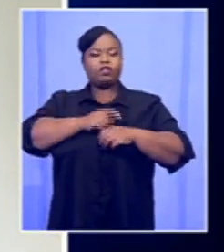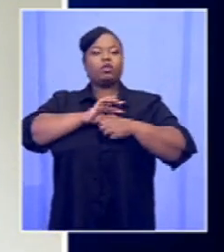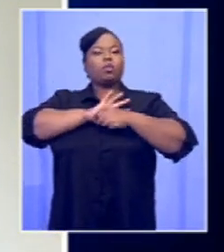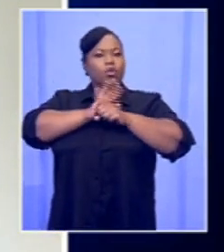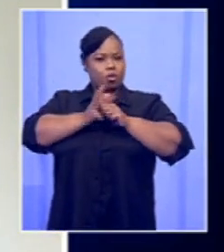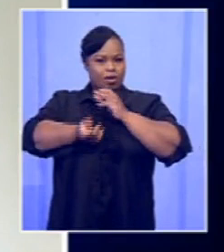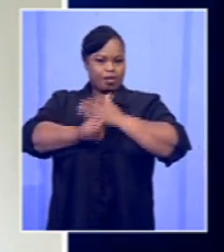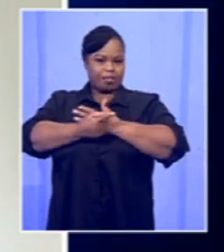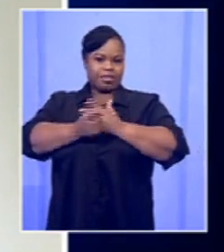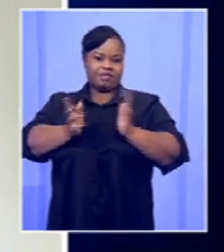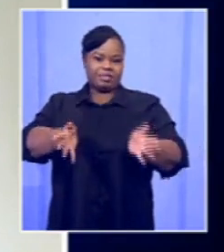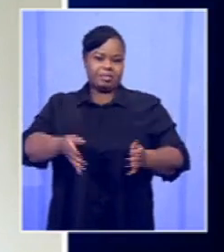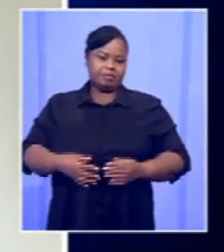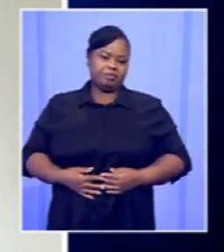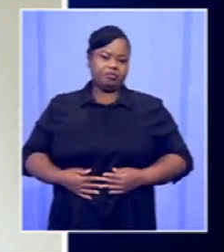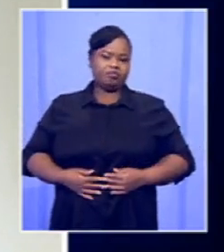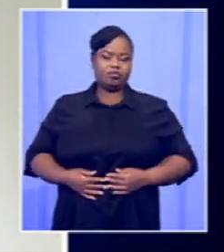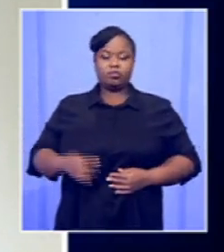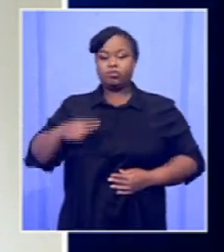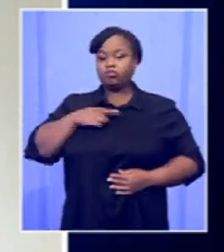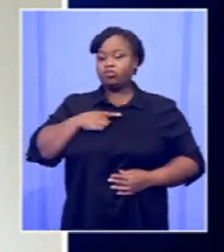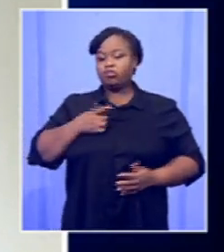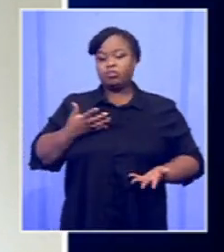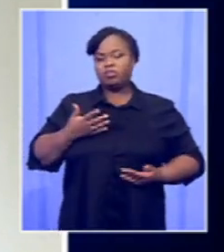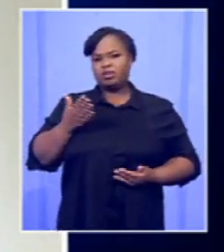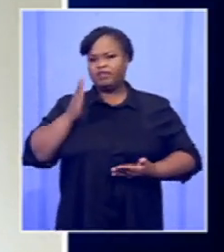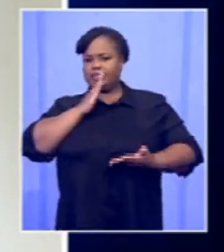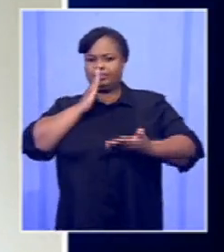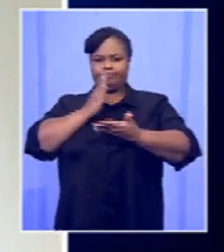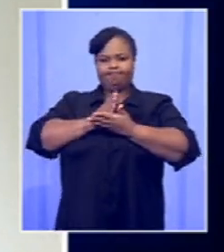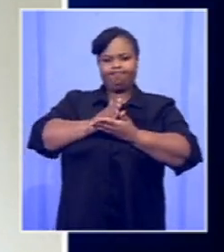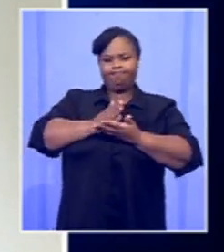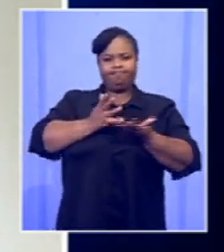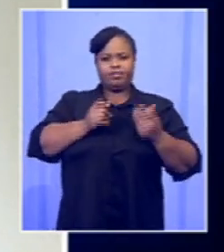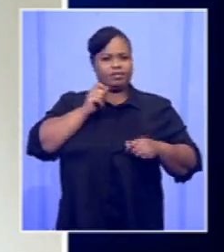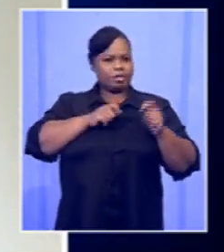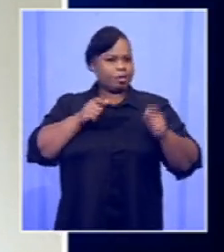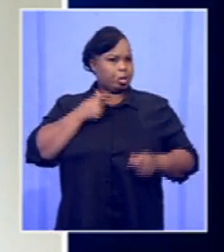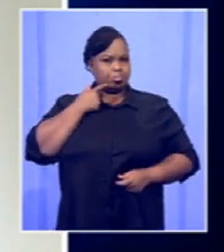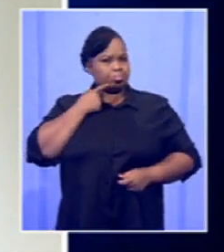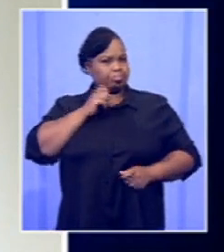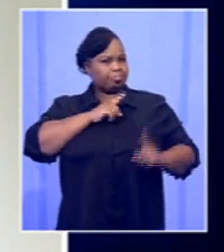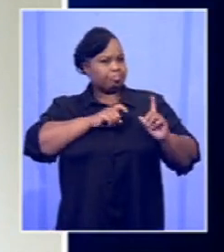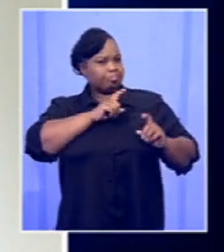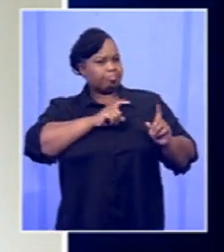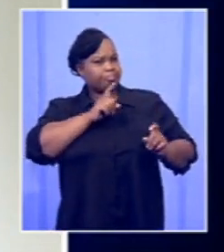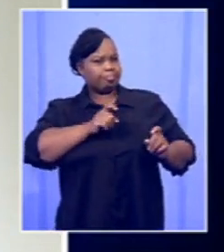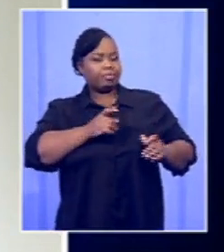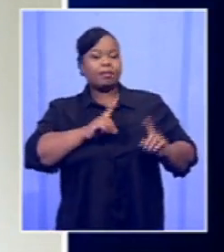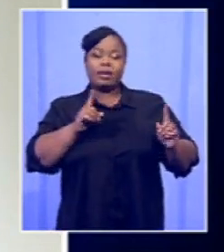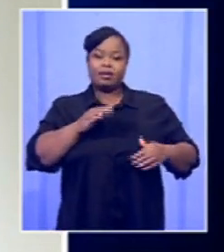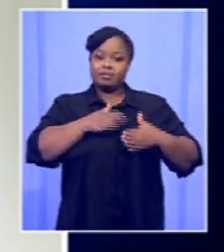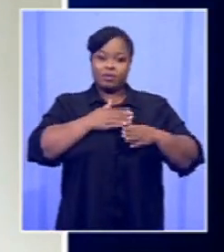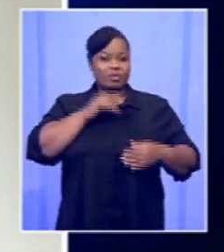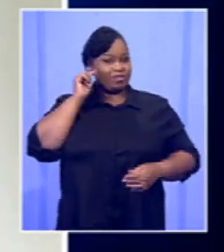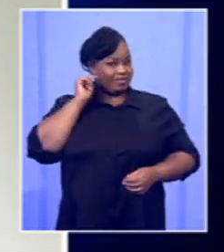of COVID-19 came about, whereby you had uncertainty and people were asking quite a lot of questions. And because of